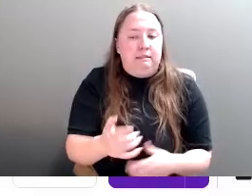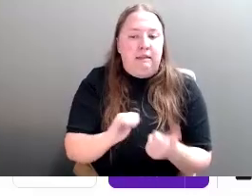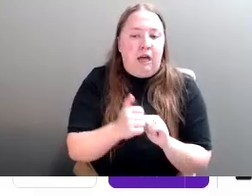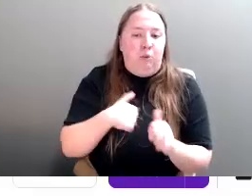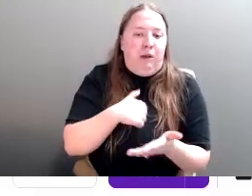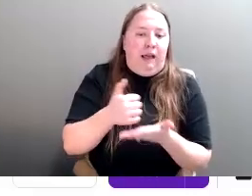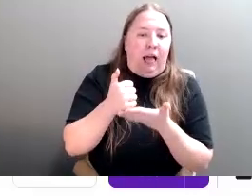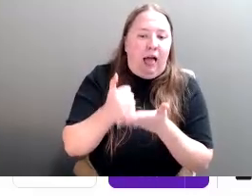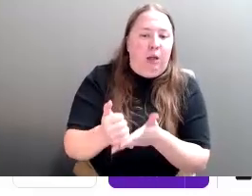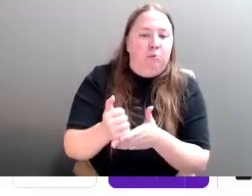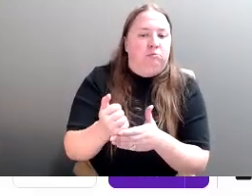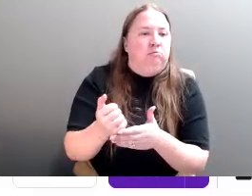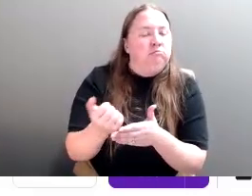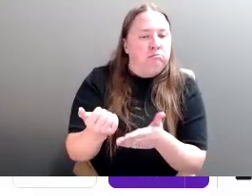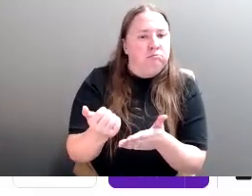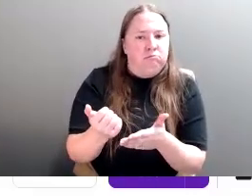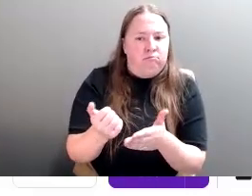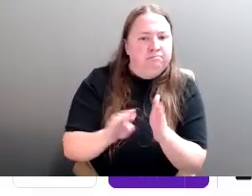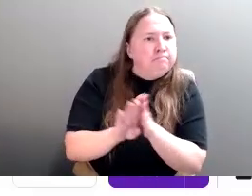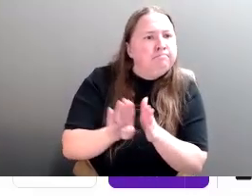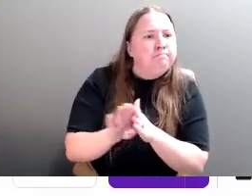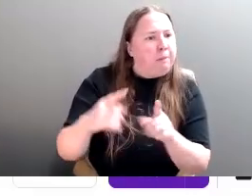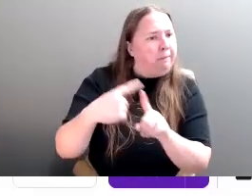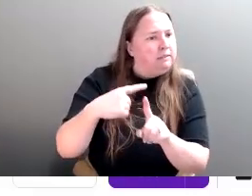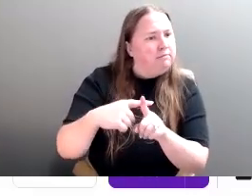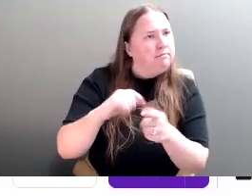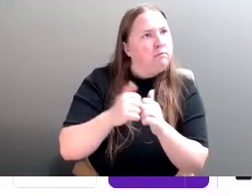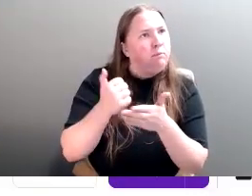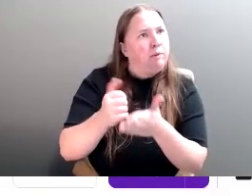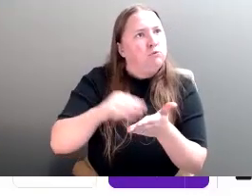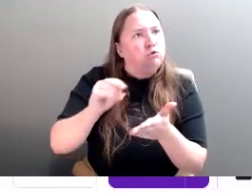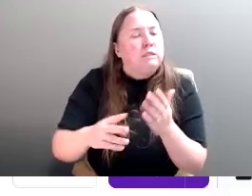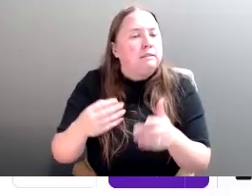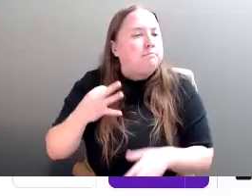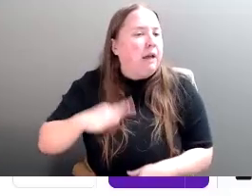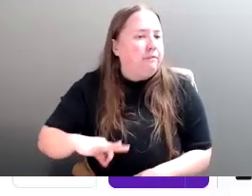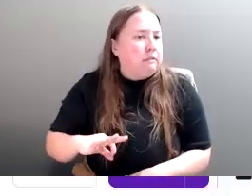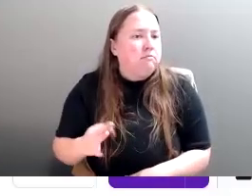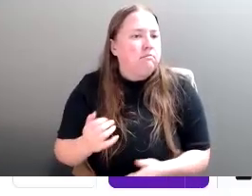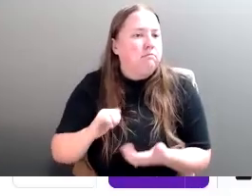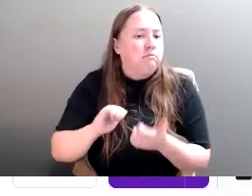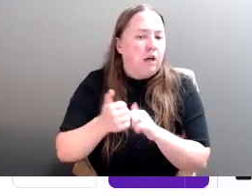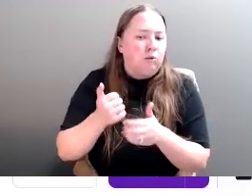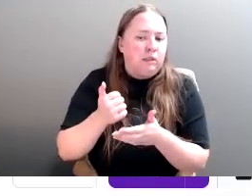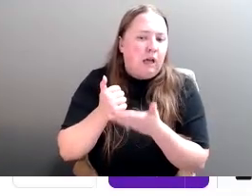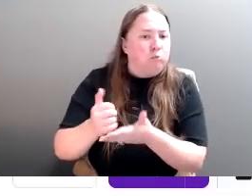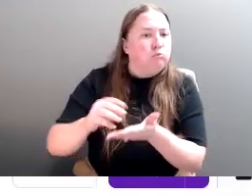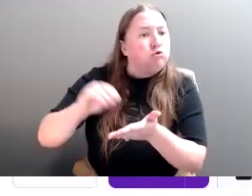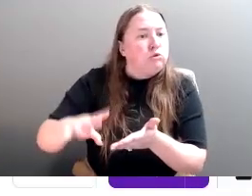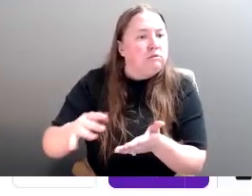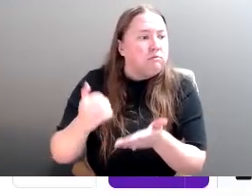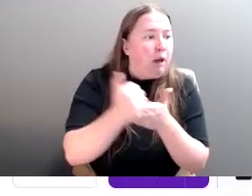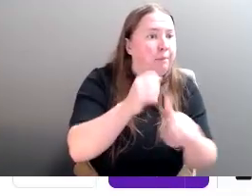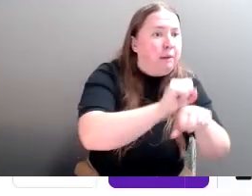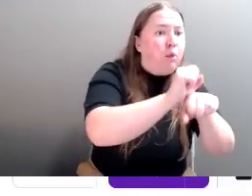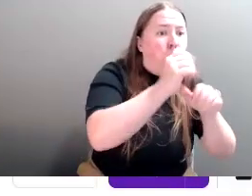help shape its positivity? How do we help students benefit? How do we help students help the employers